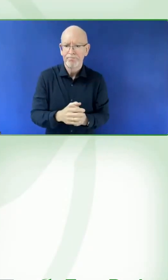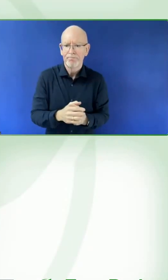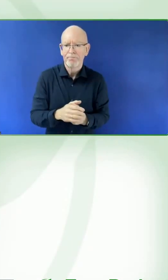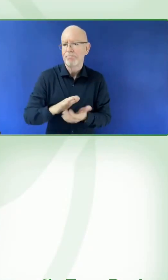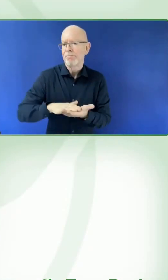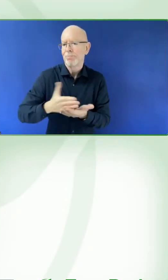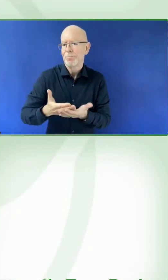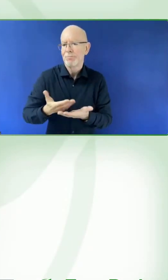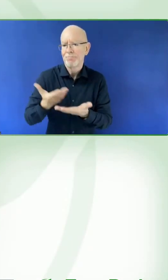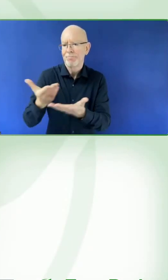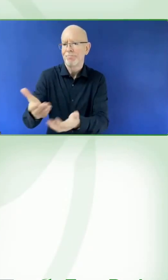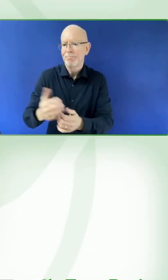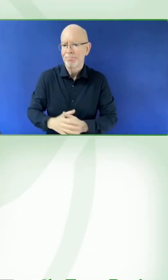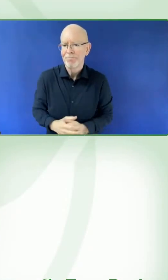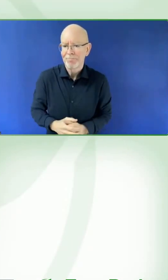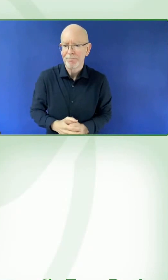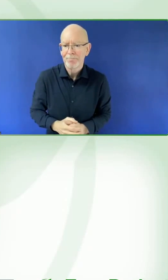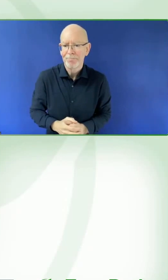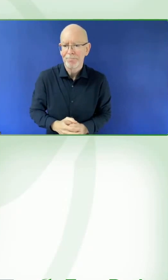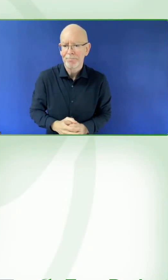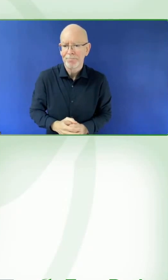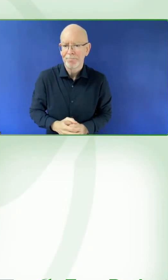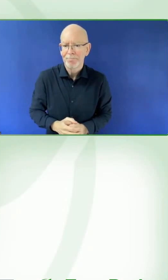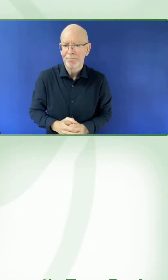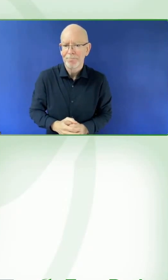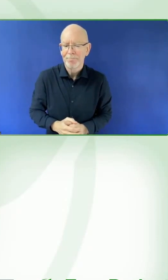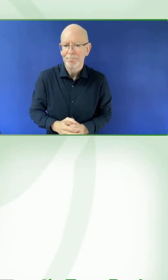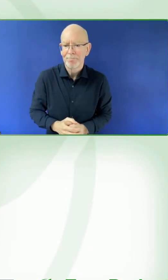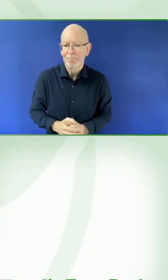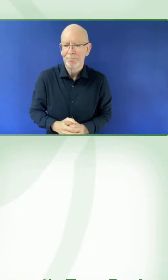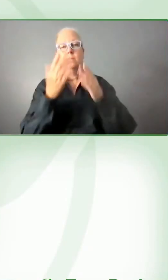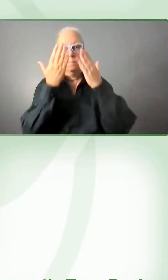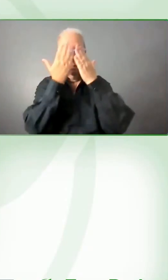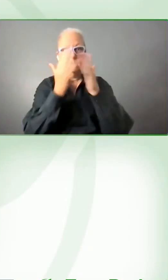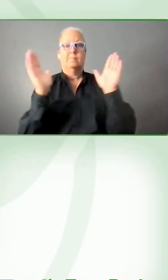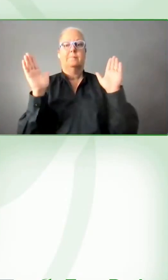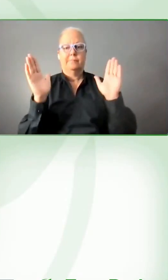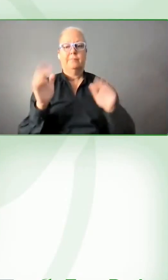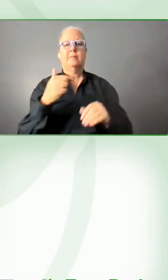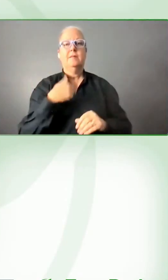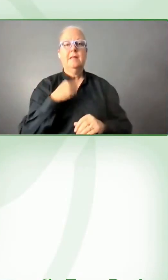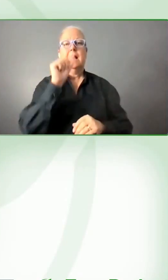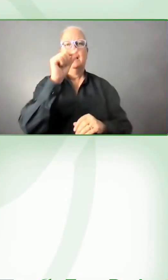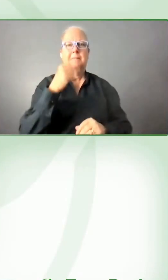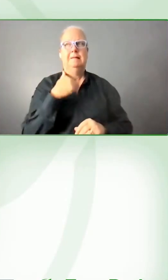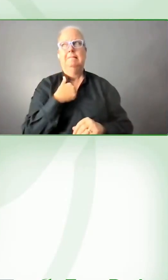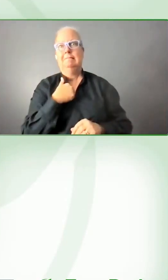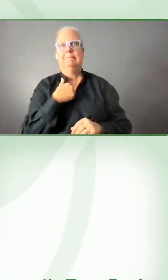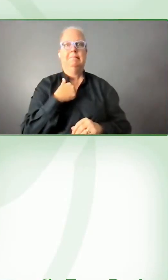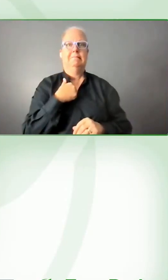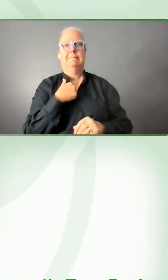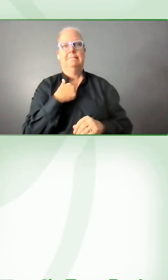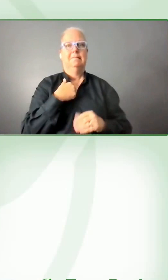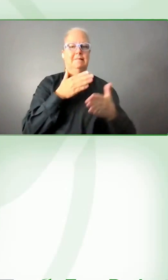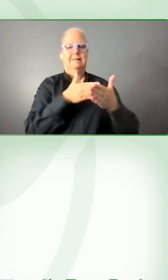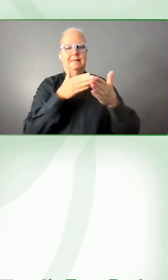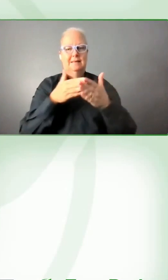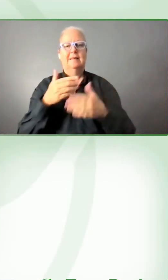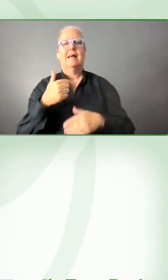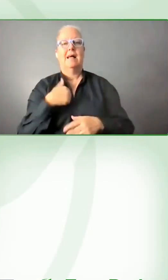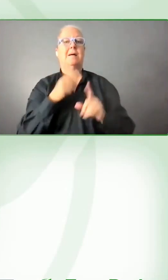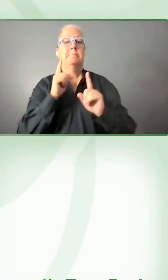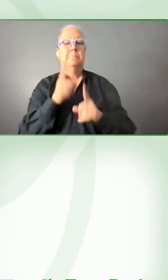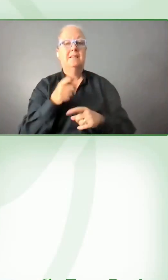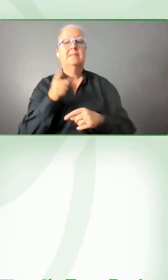more. And actually, so that was maybe my own barrier that I had to get past. and I needed to have more faith in the parents to be open to